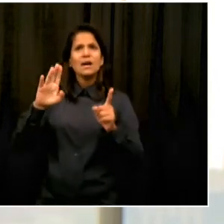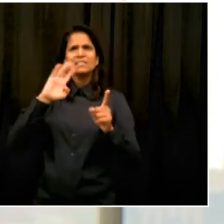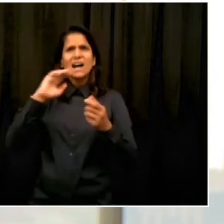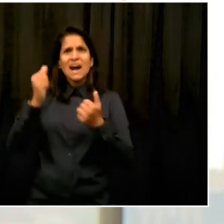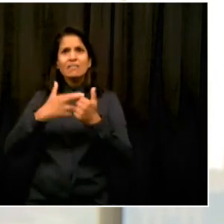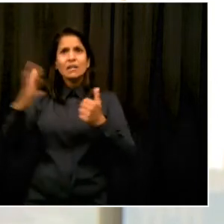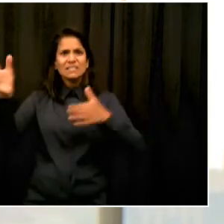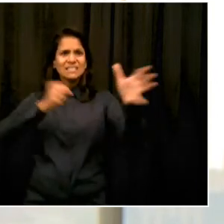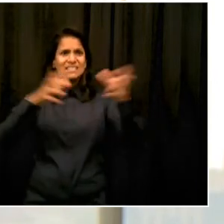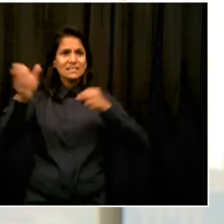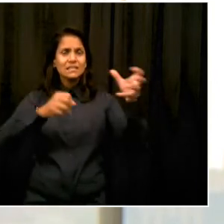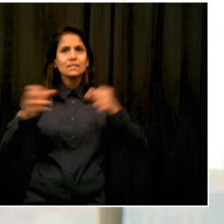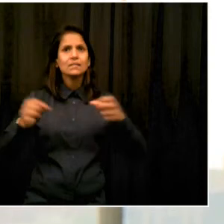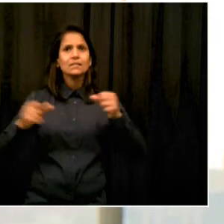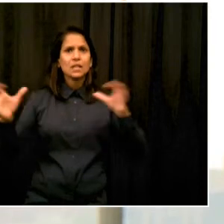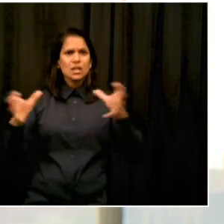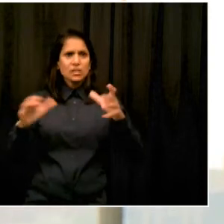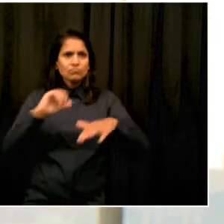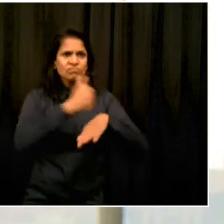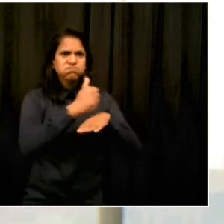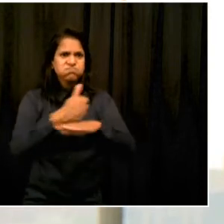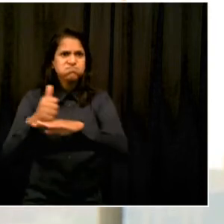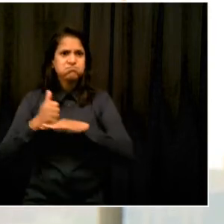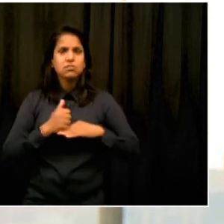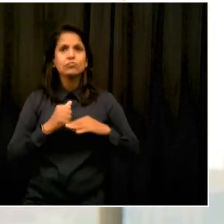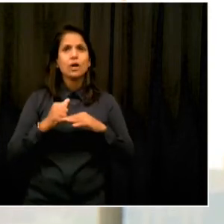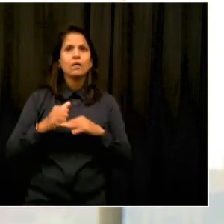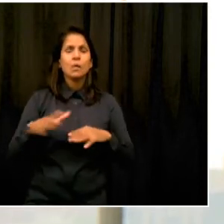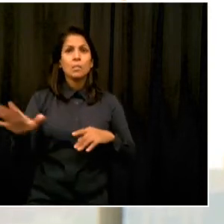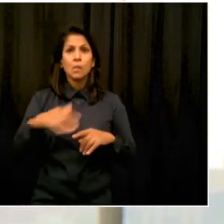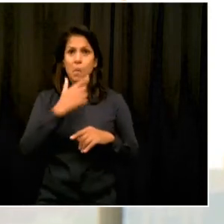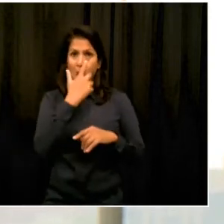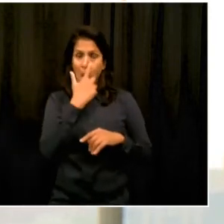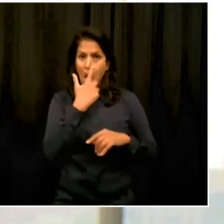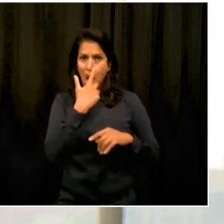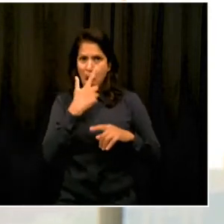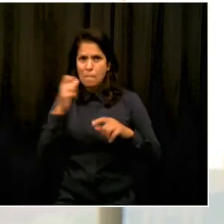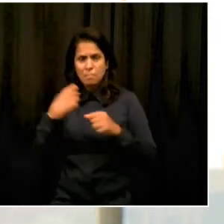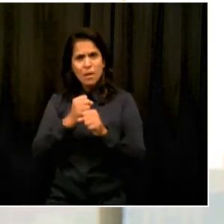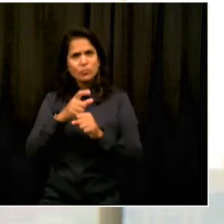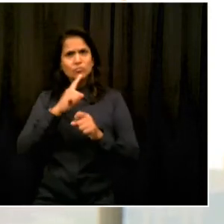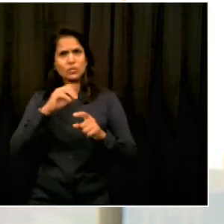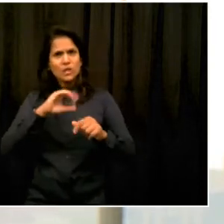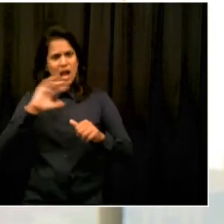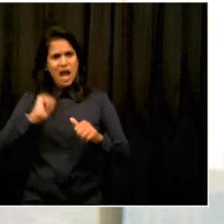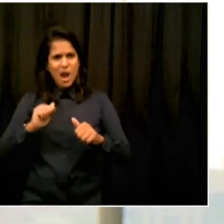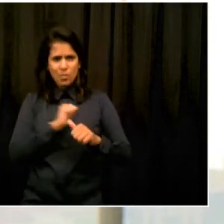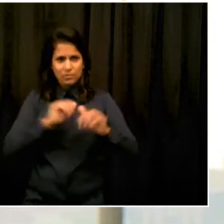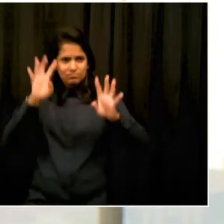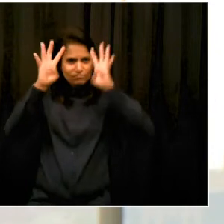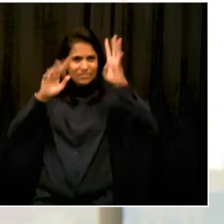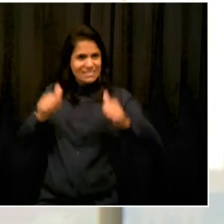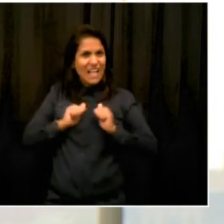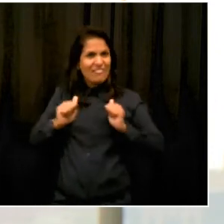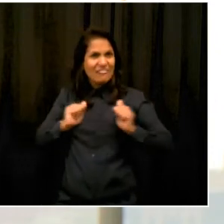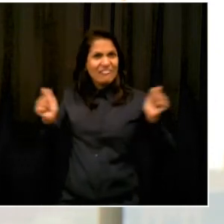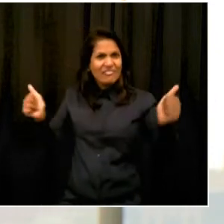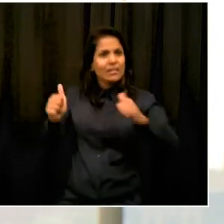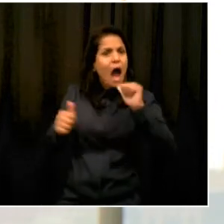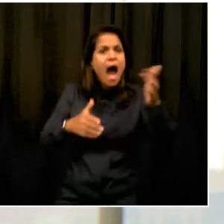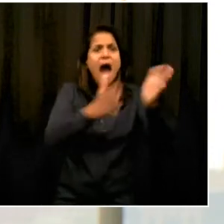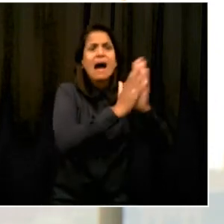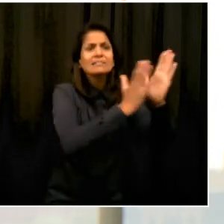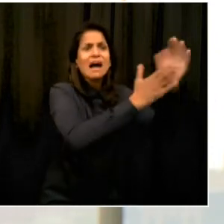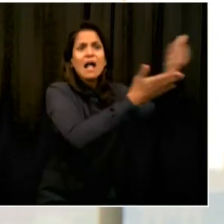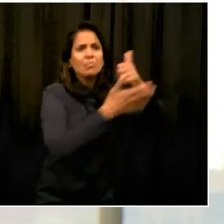tell you how many times talking to national healthcare leaders, talking to our federal healthcare leaders,